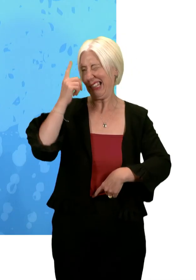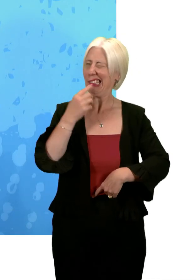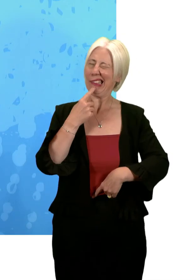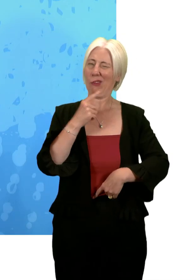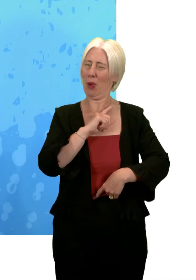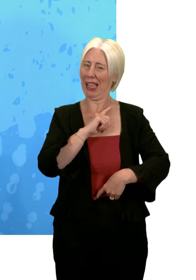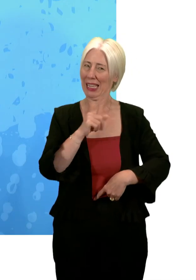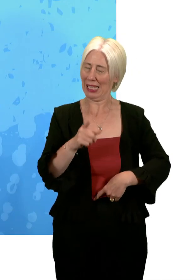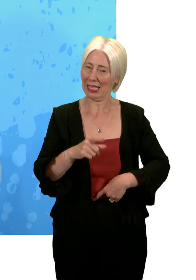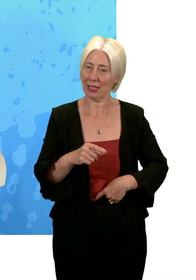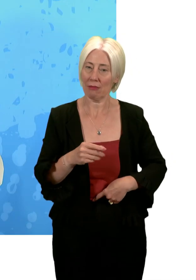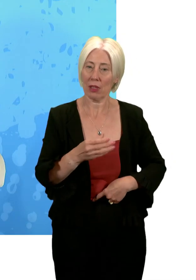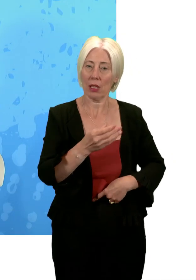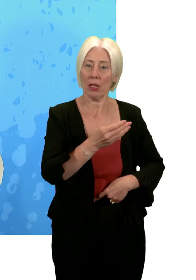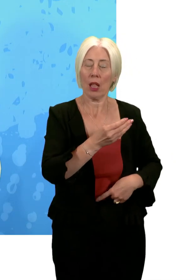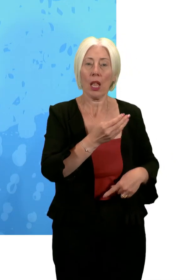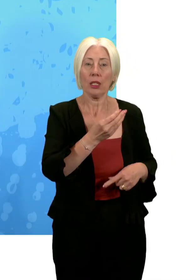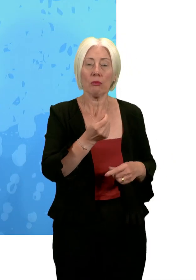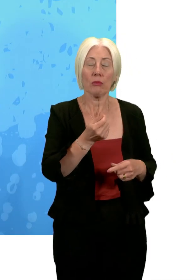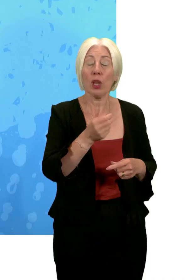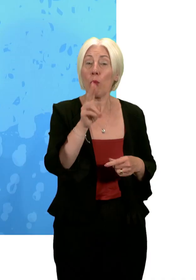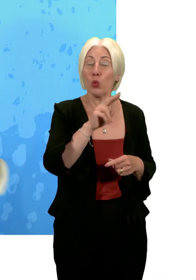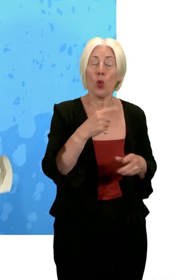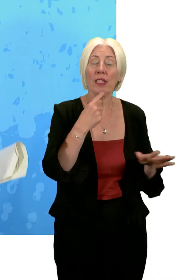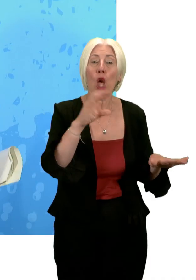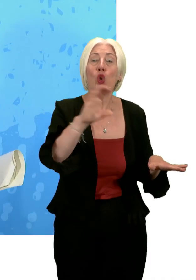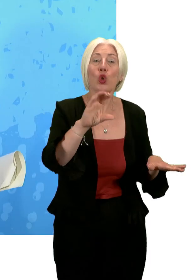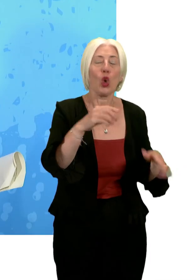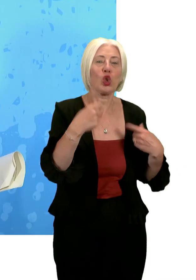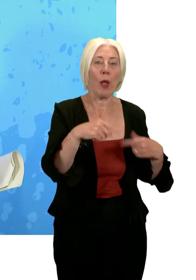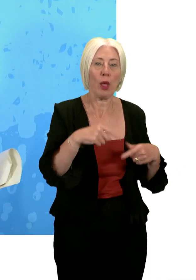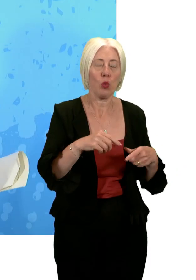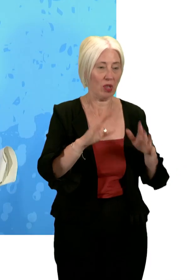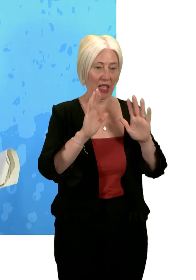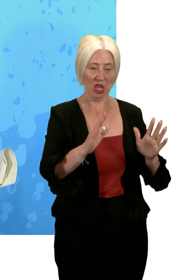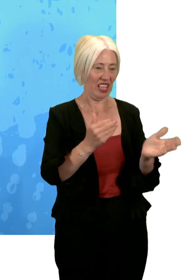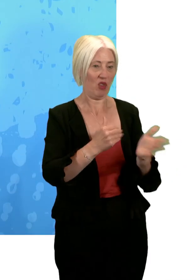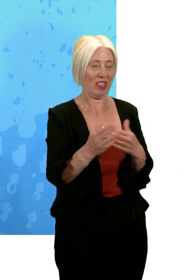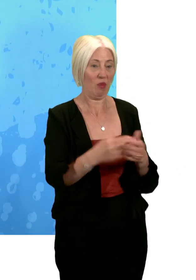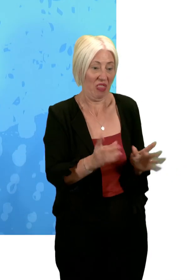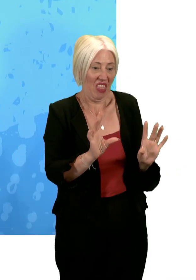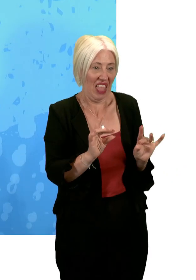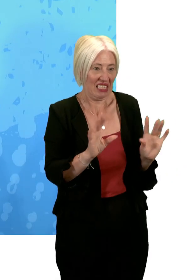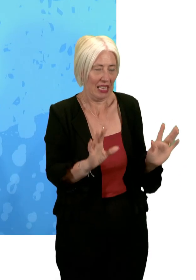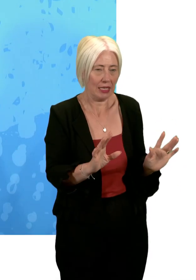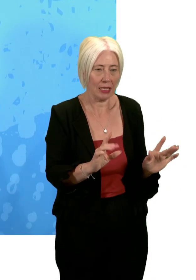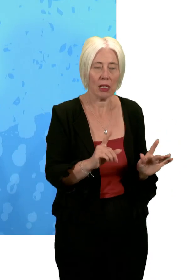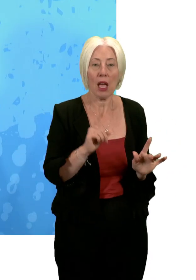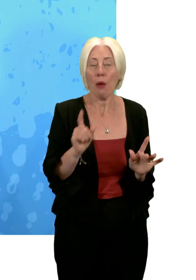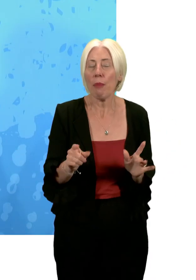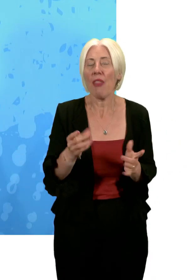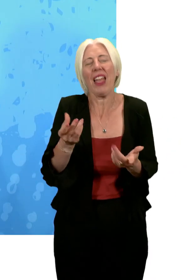that, again, salt's not allowed, and they just deal with it and that's it. There's other schools where there's a real